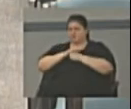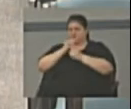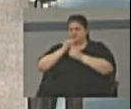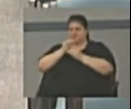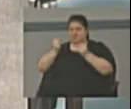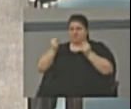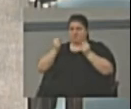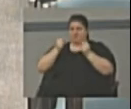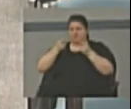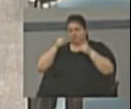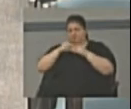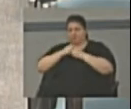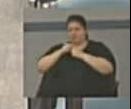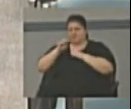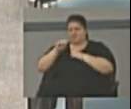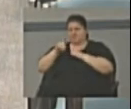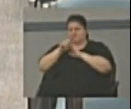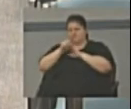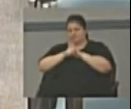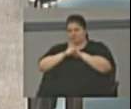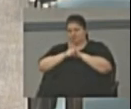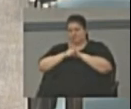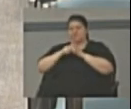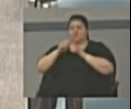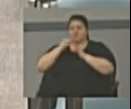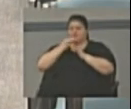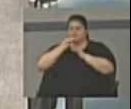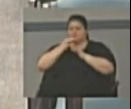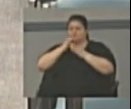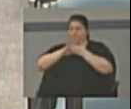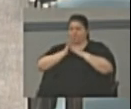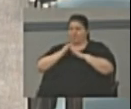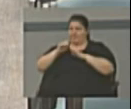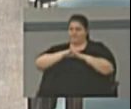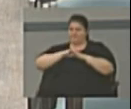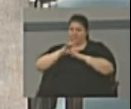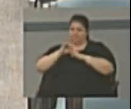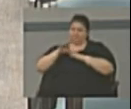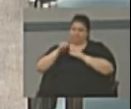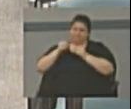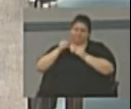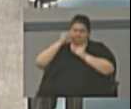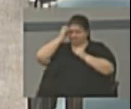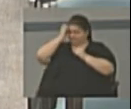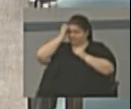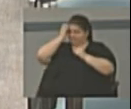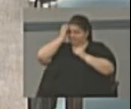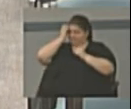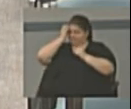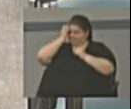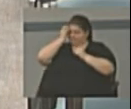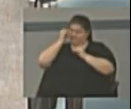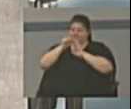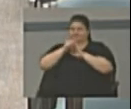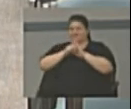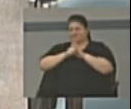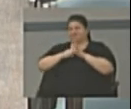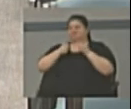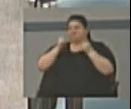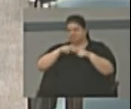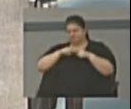will soon become the owners of this property. The state signed the application, has consented to the rezoning going